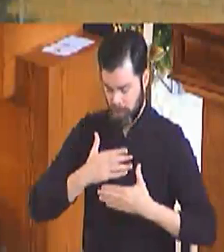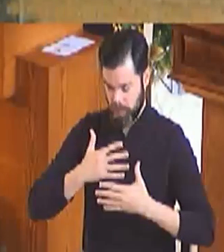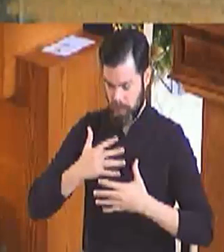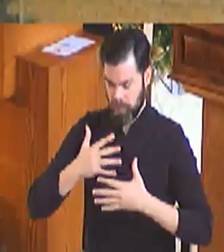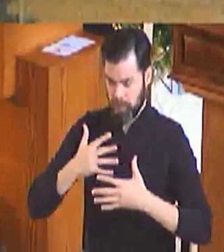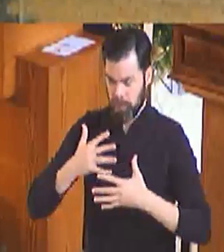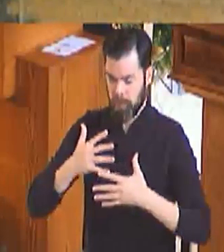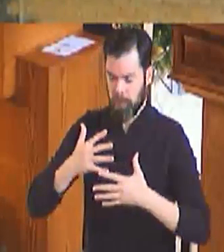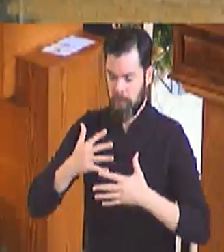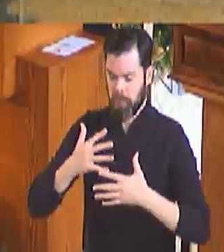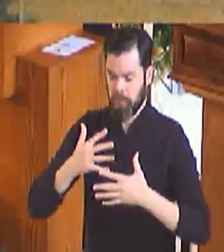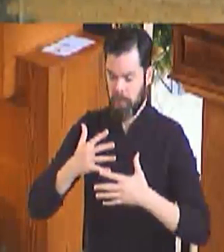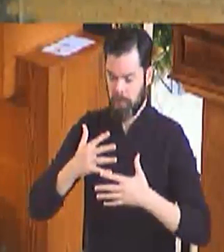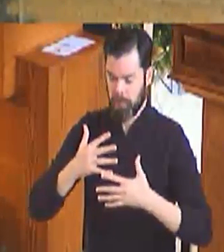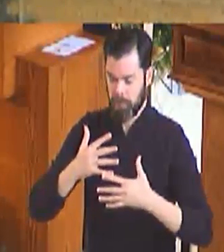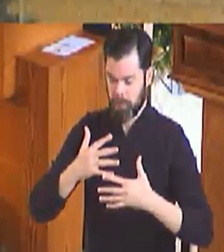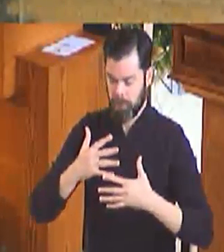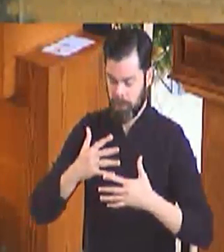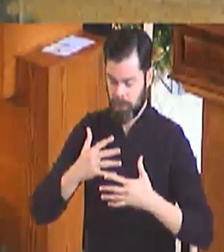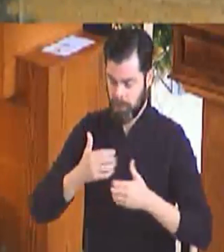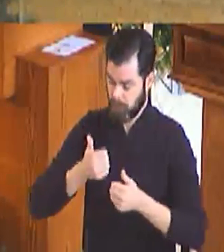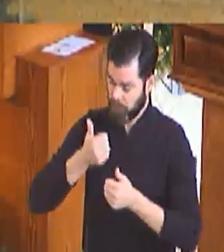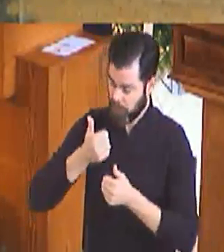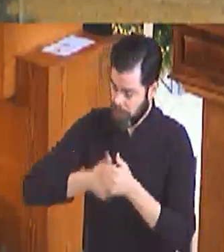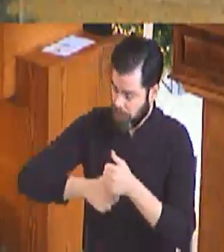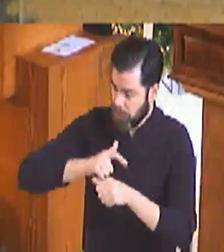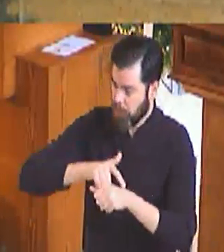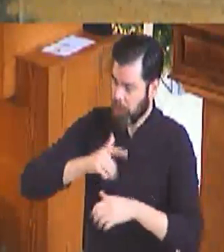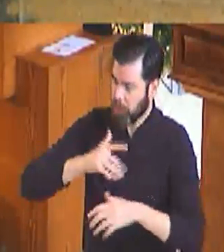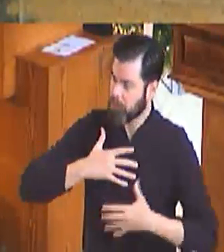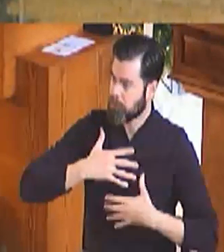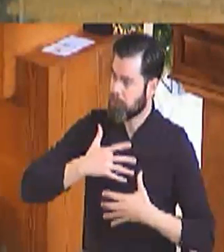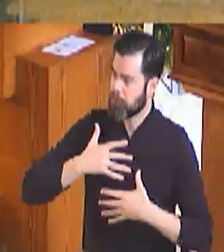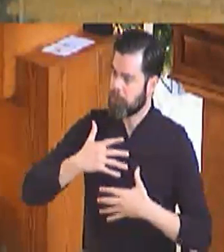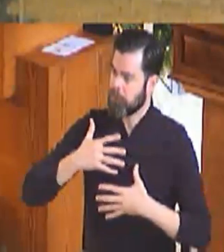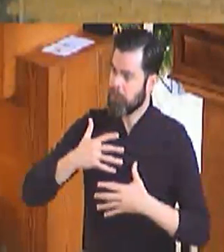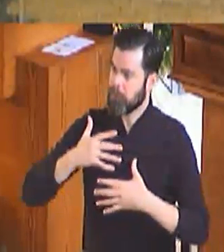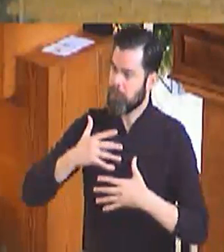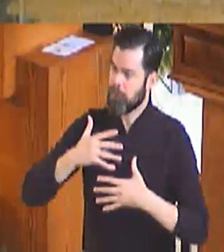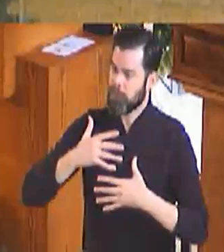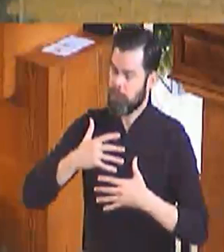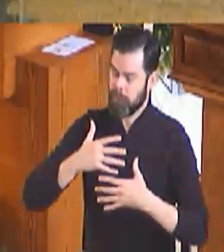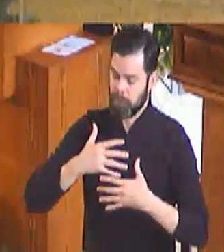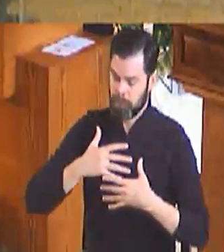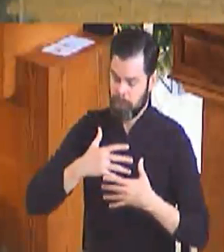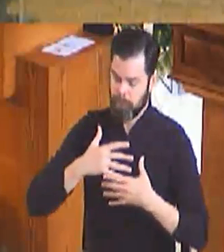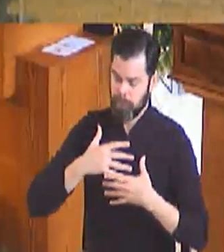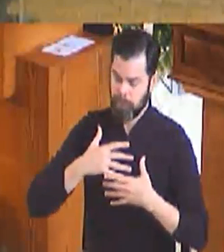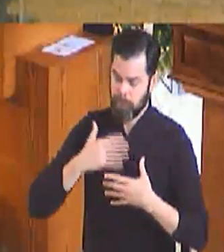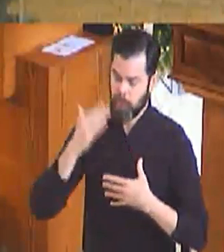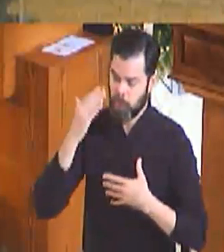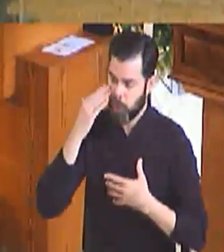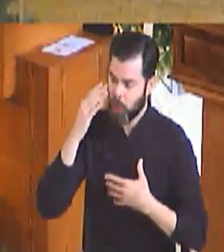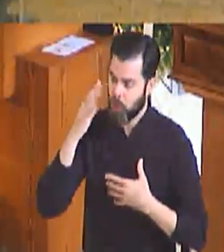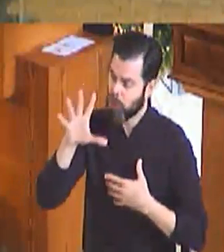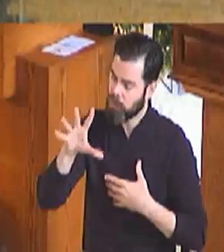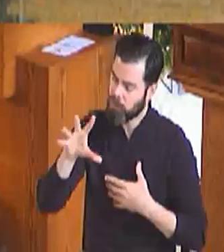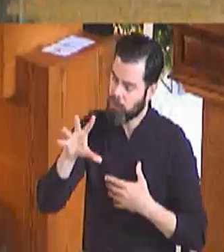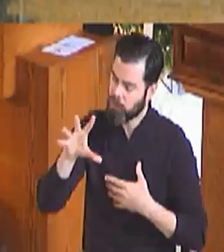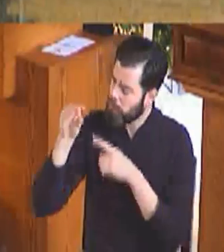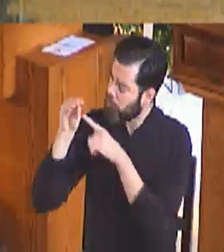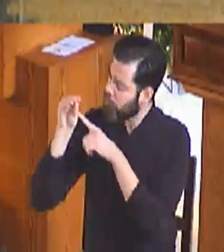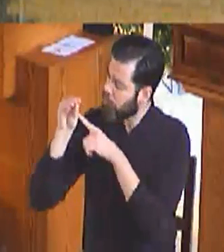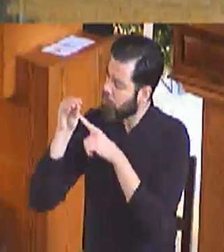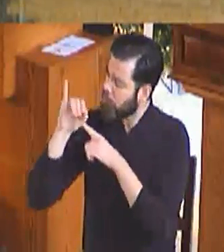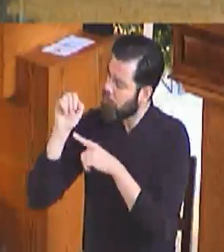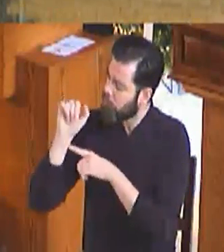Each time you breathe, know that you are breathing in the joy,